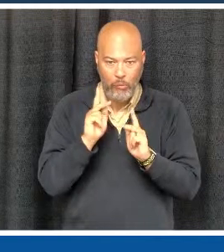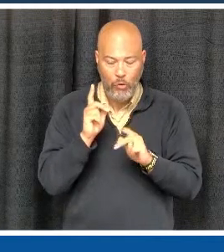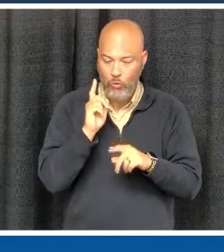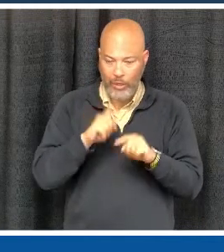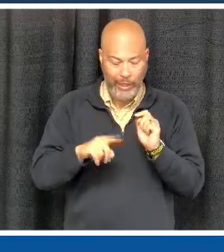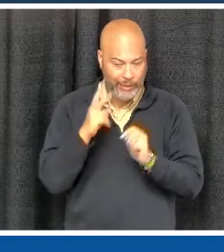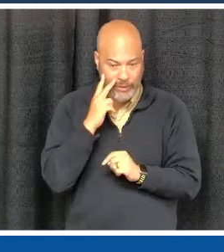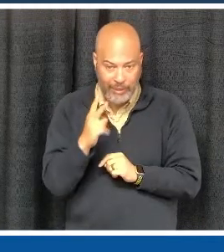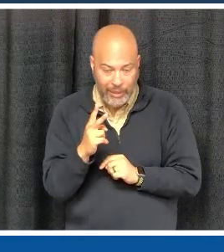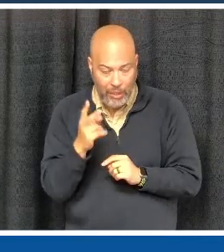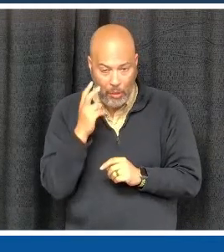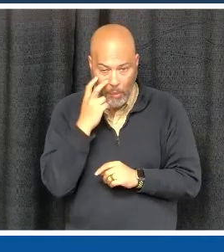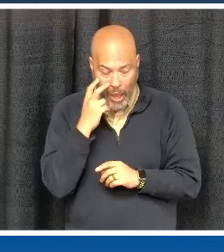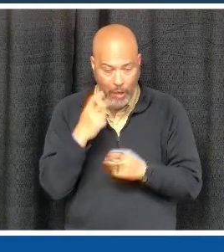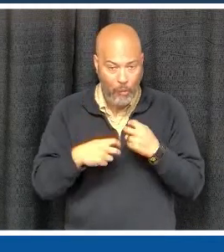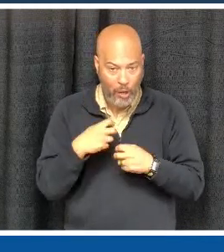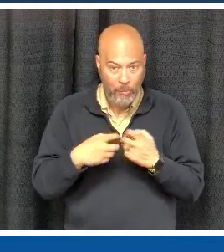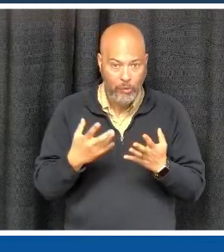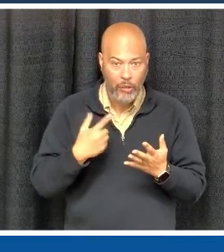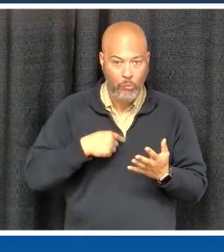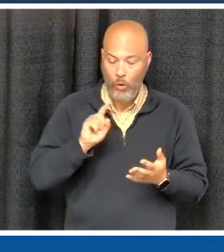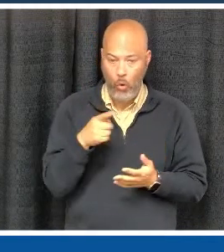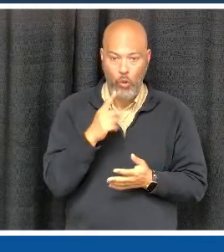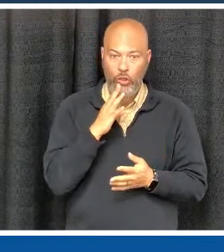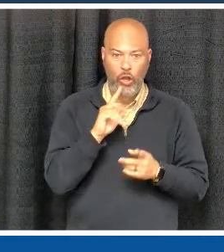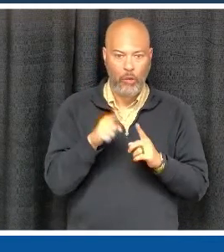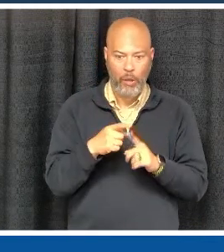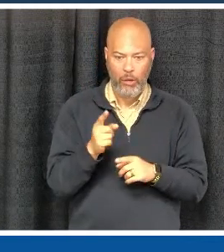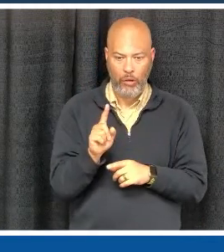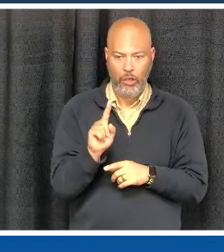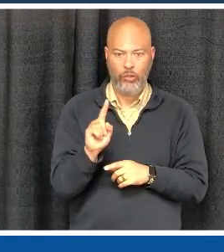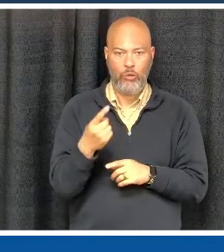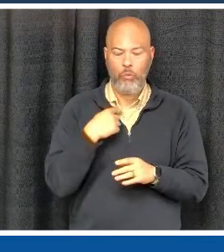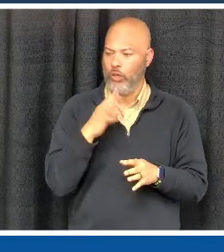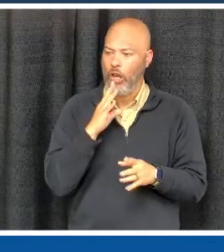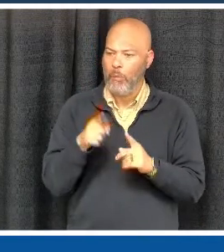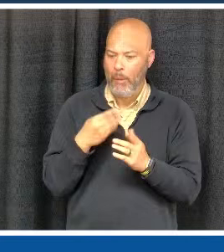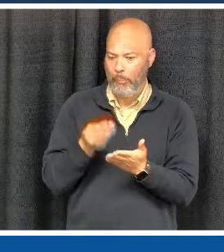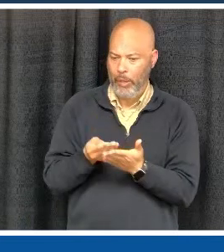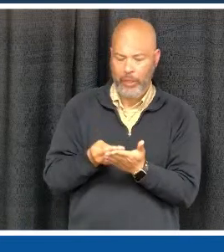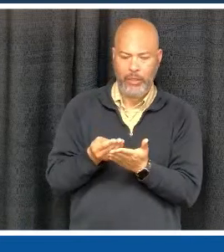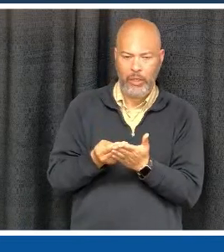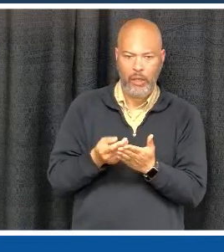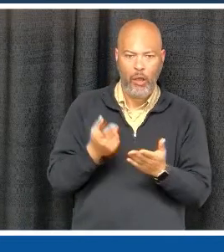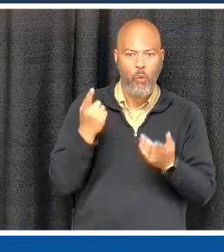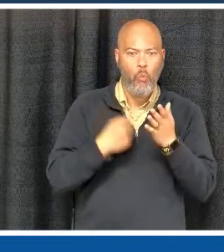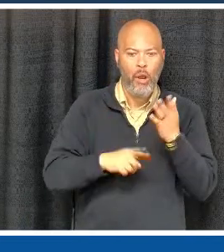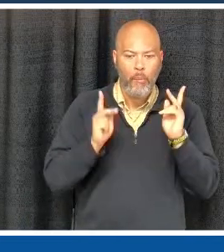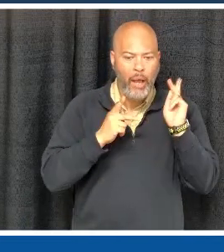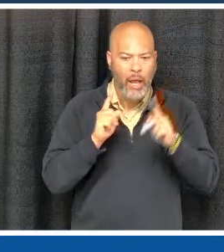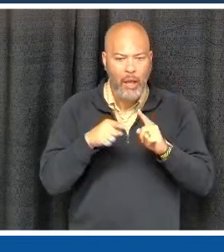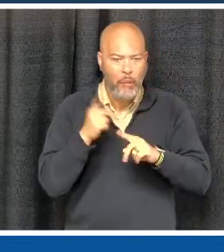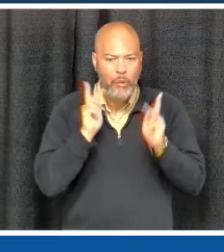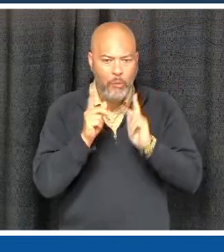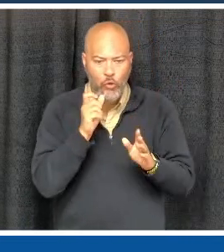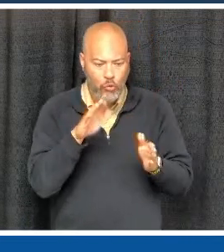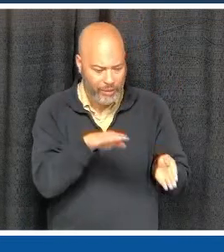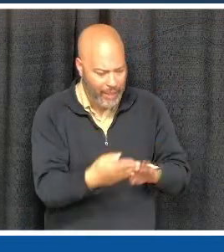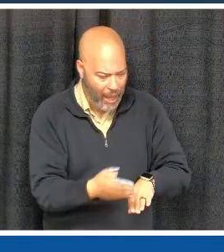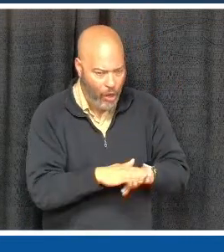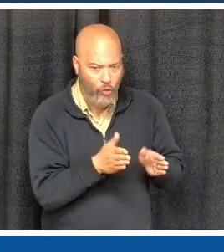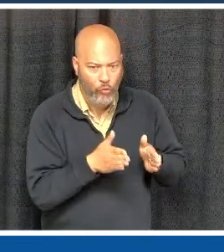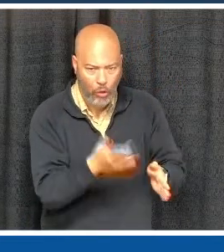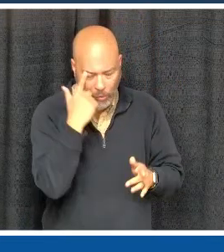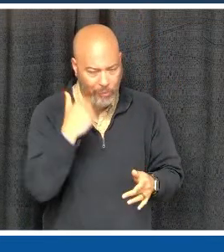impaired. And we're only talking about $1. What about the people that are killed on our roads because we don't have a